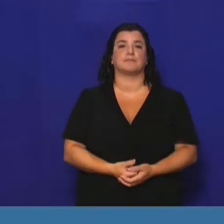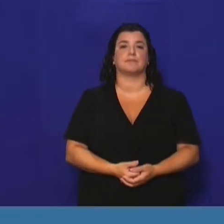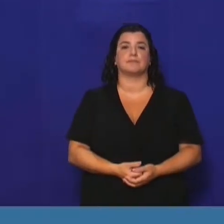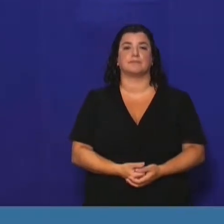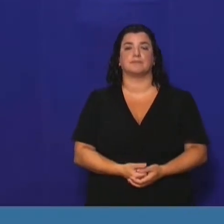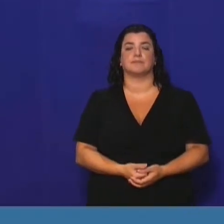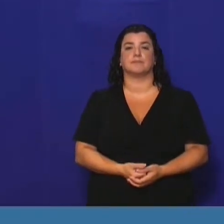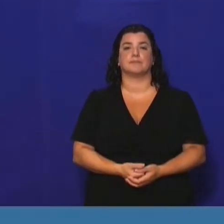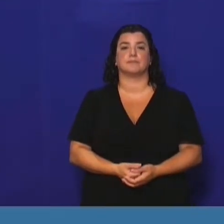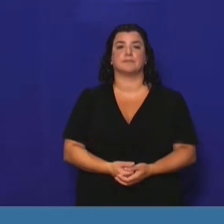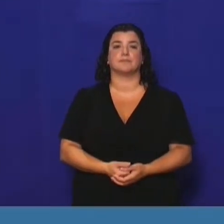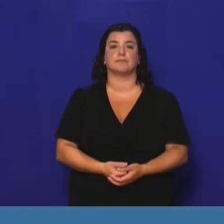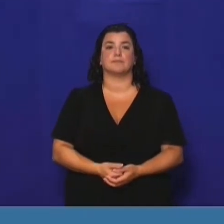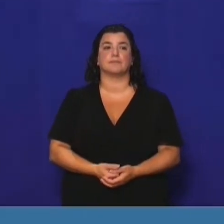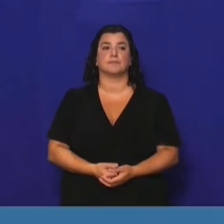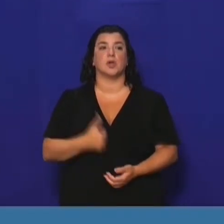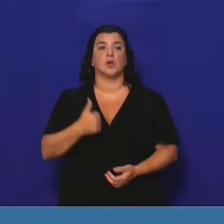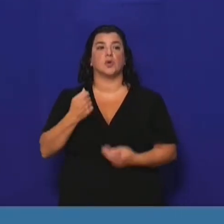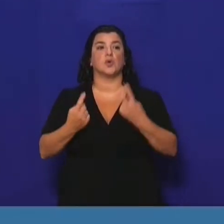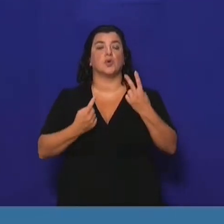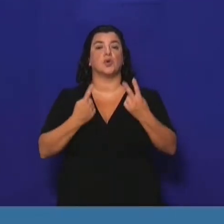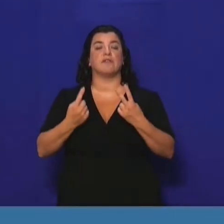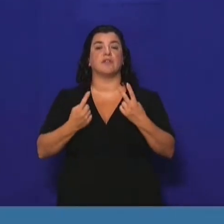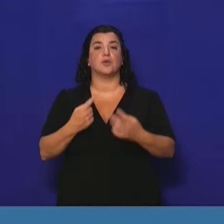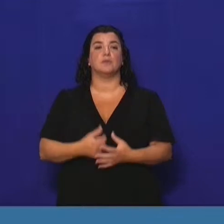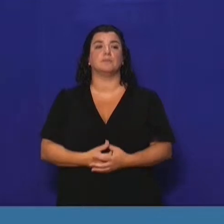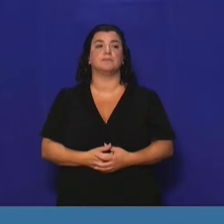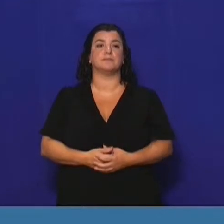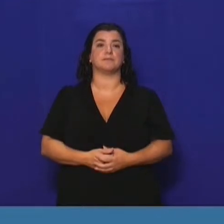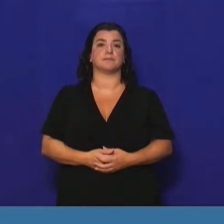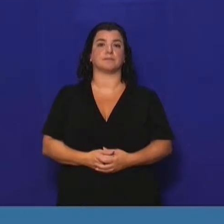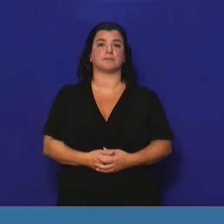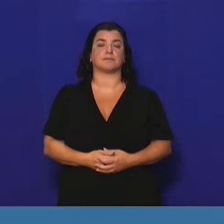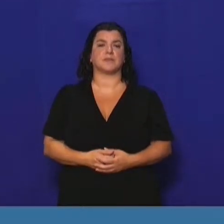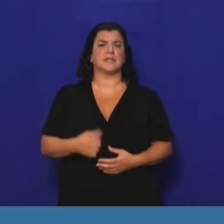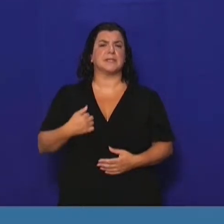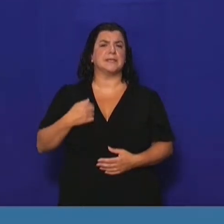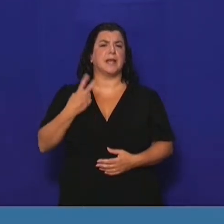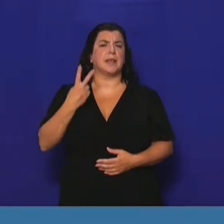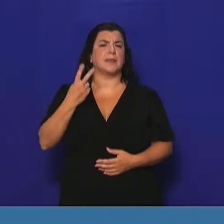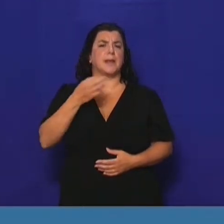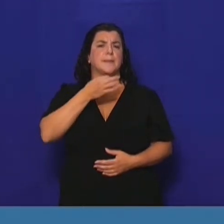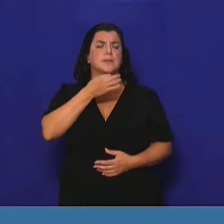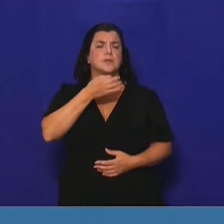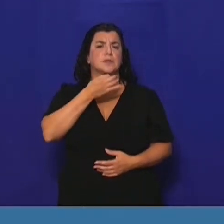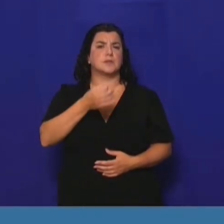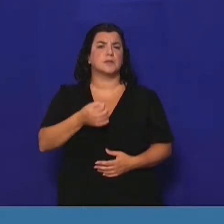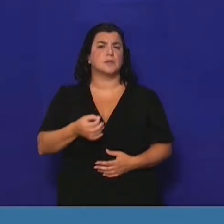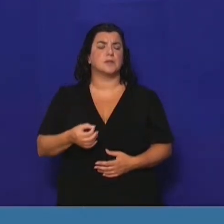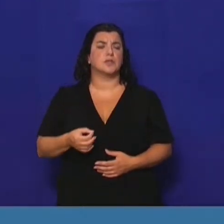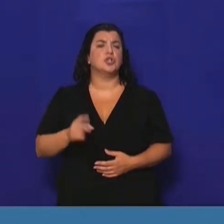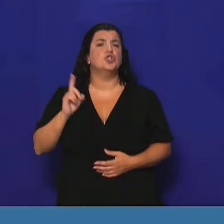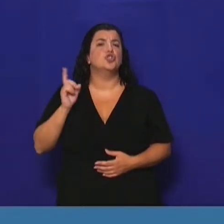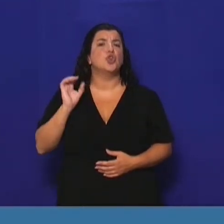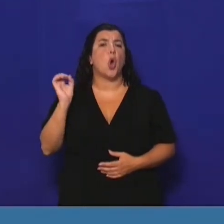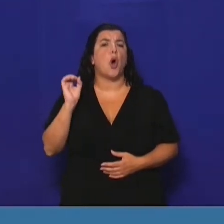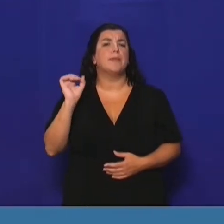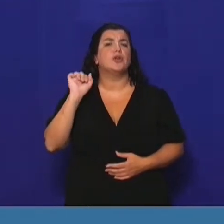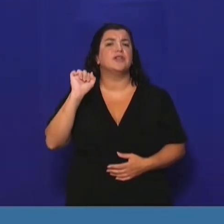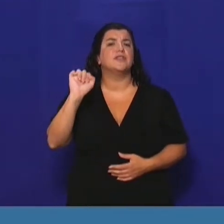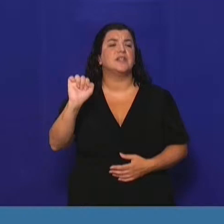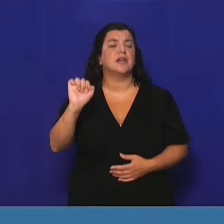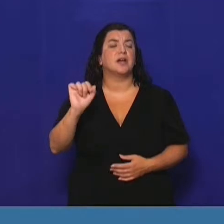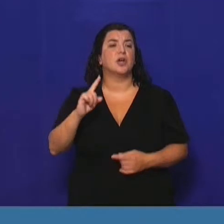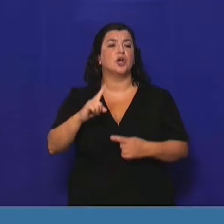Good afternoon, Professor Gauci. Laura Calais from Malta today. So we just have 2 questions. One is what your opinion is on supporters